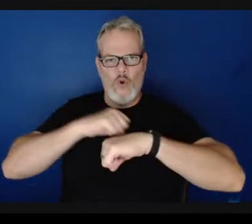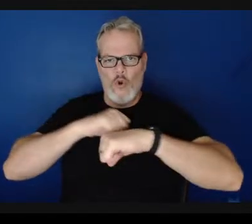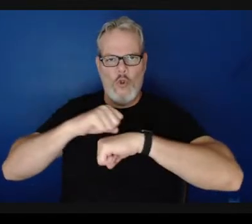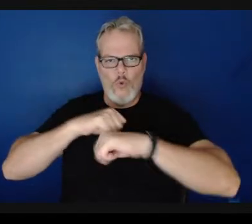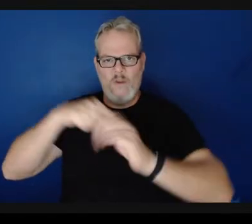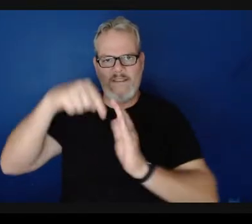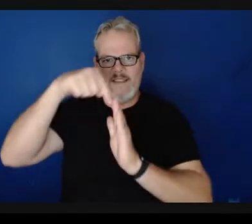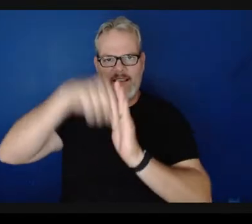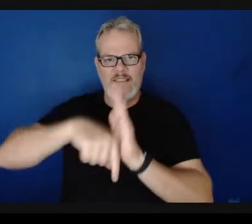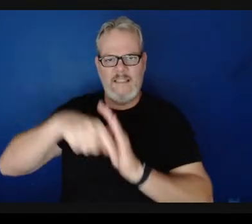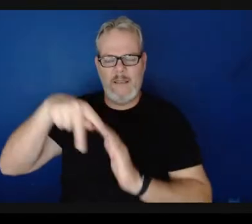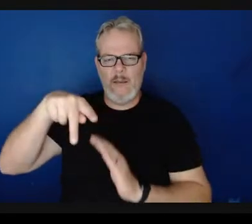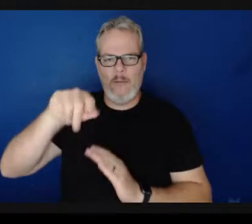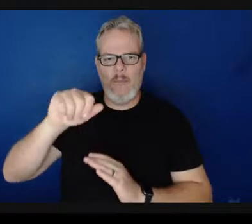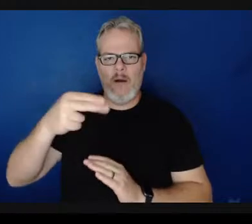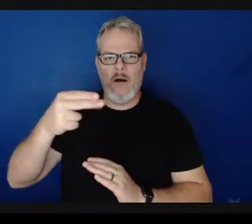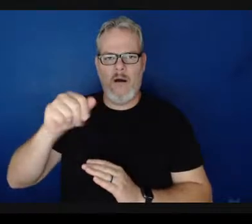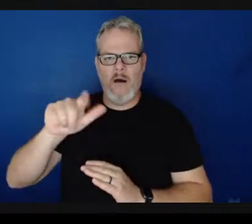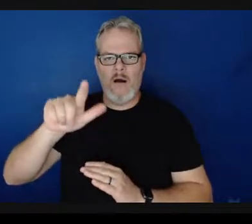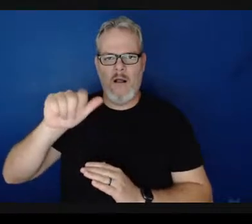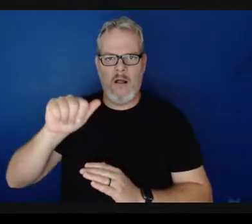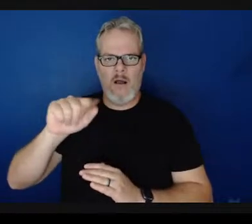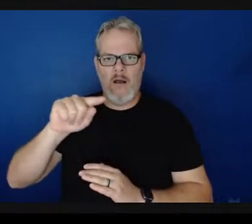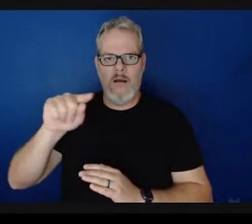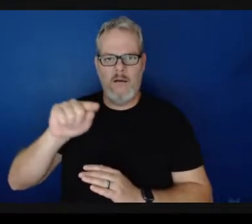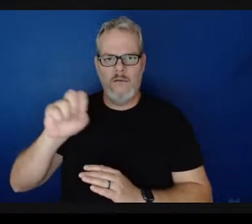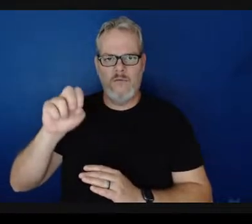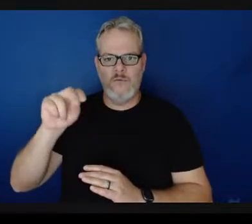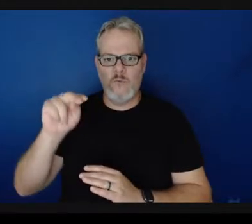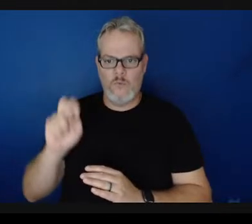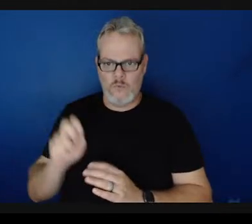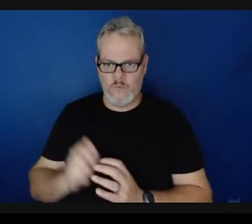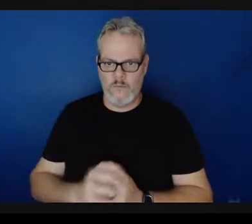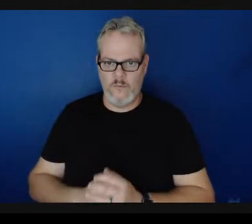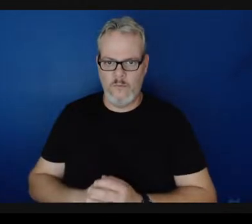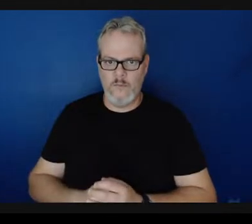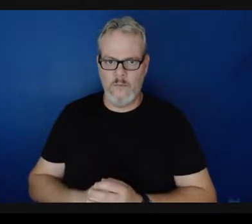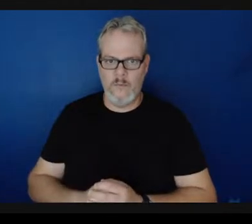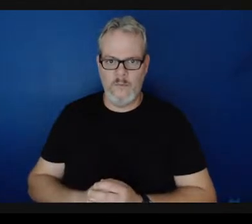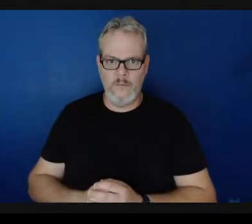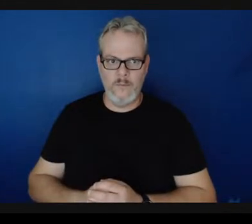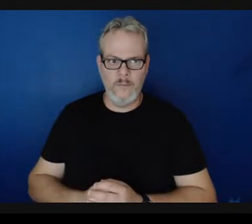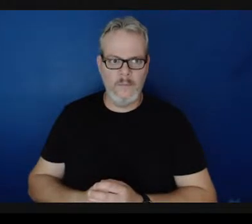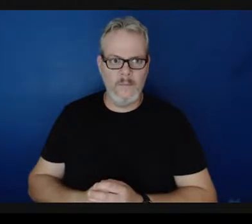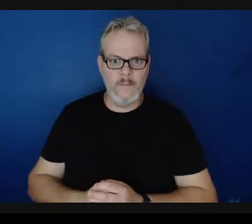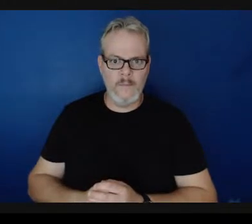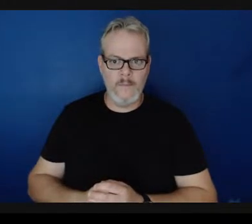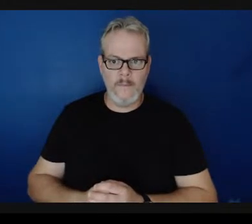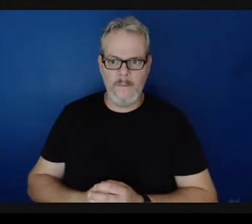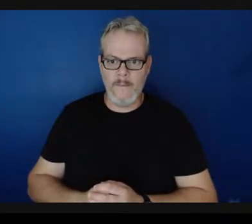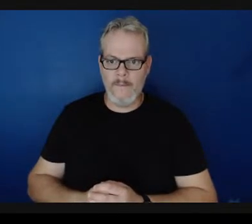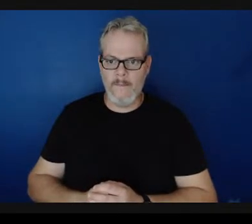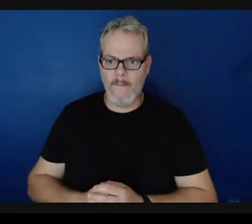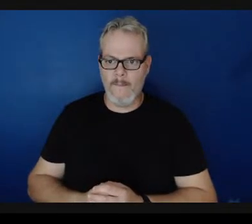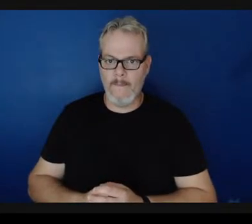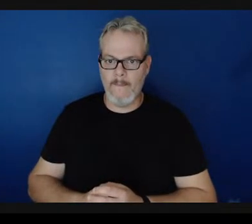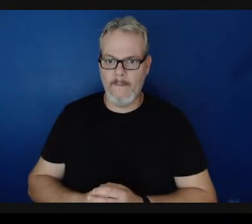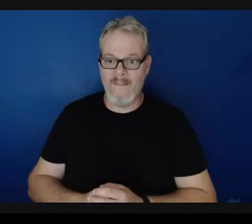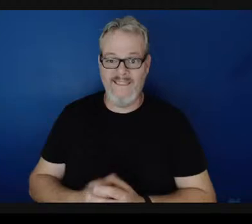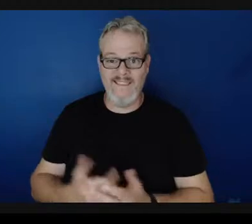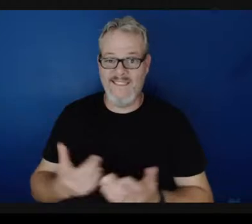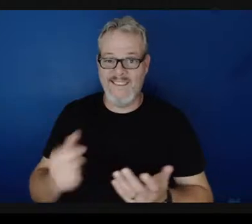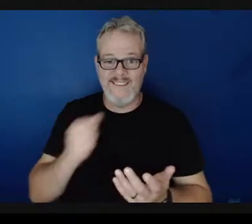Pahala zone all through here. So we looked at this week-long map there already, and there's not really much to